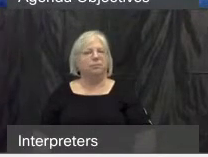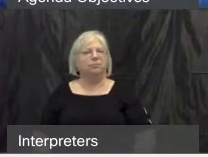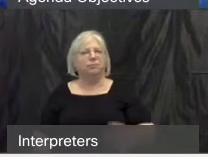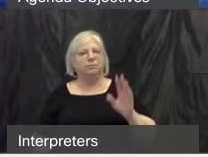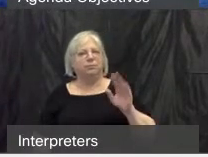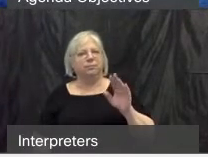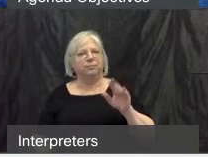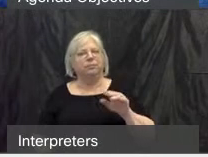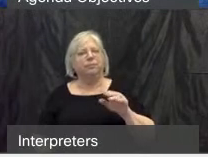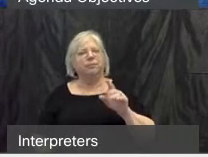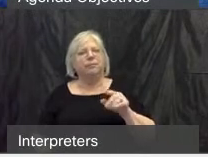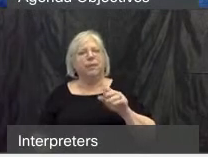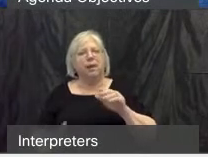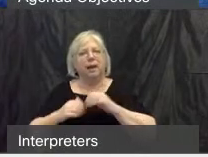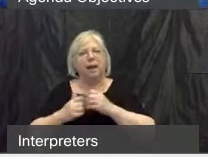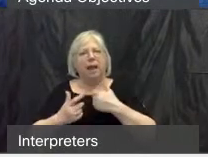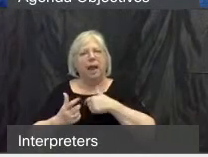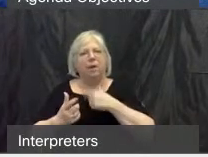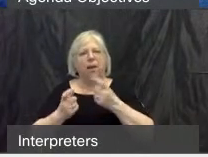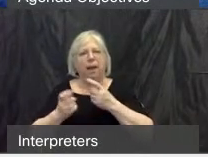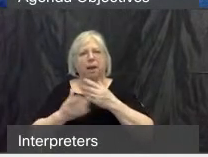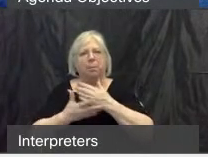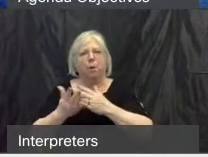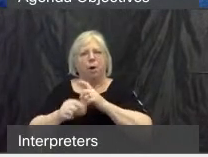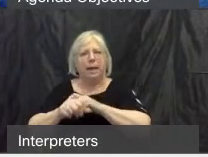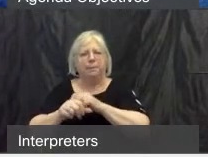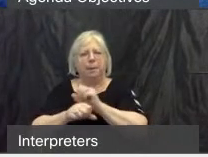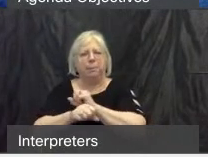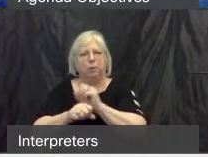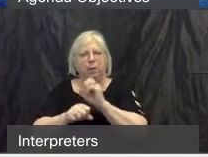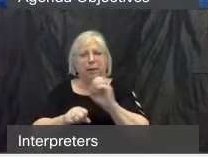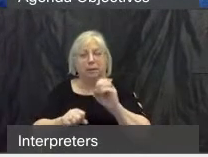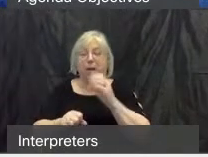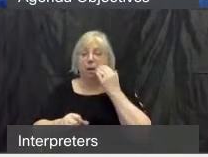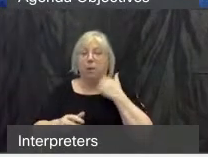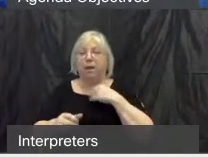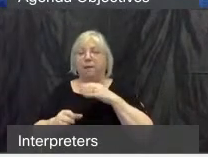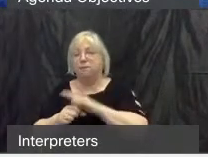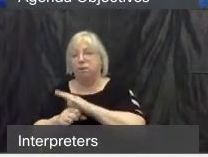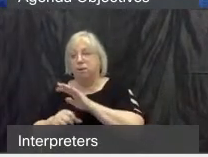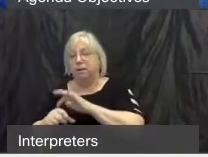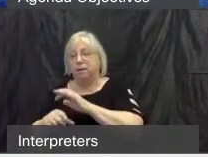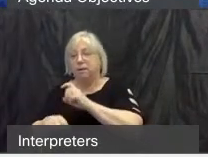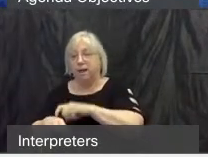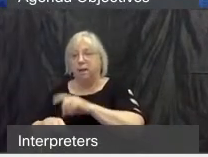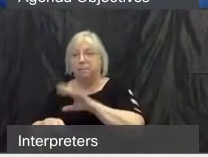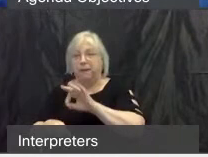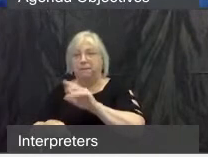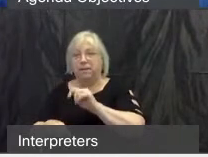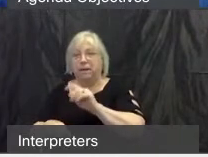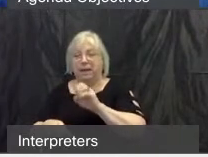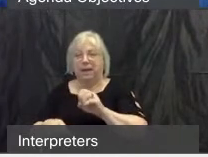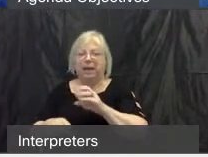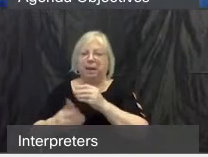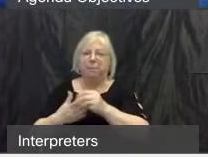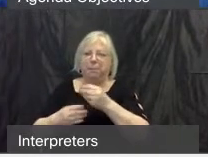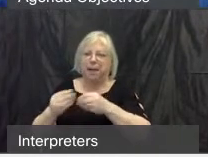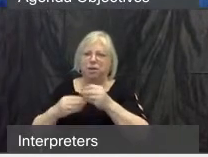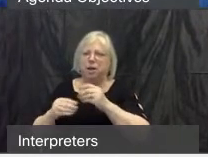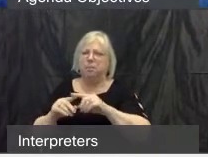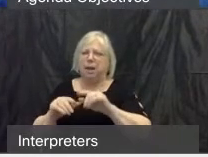Sarah, how do we handle part-time employees? I know we have part-time, full-time FTEs and budgeted in